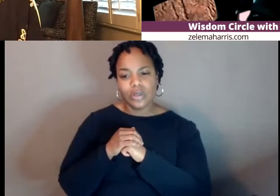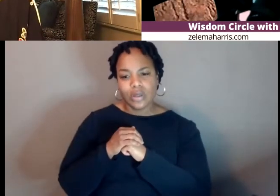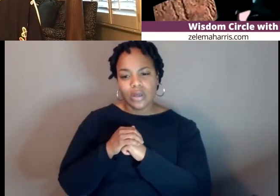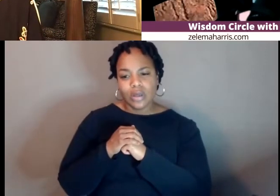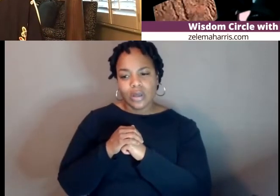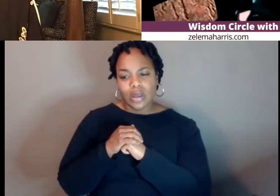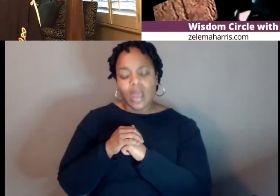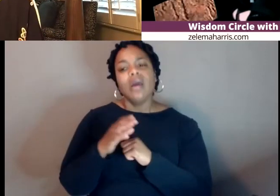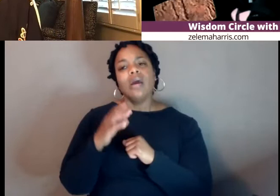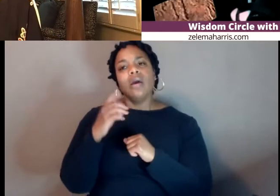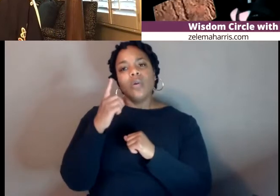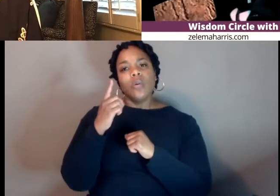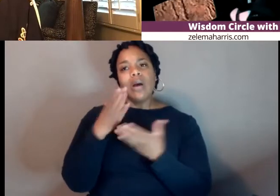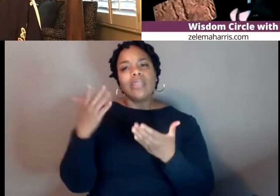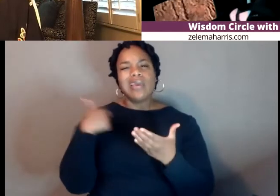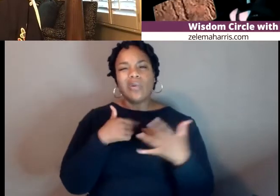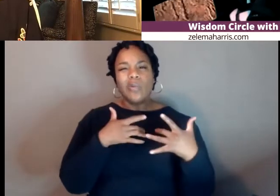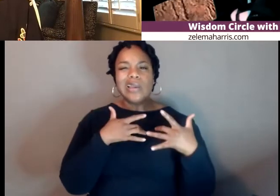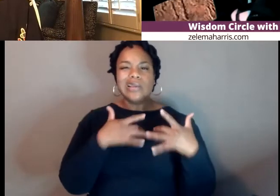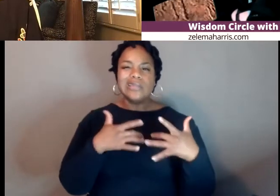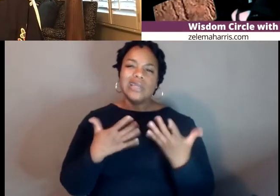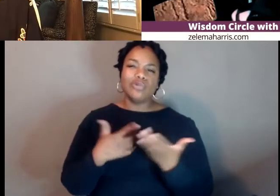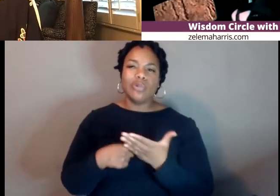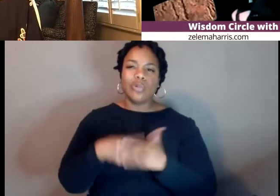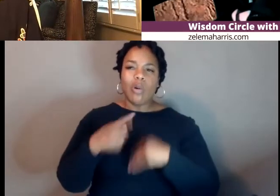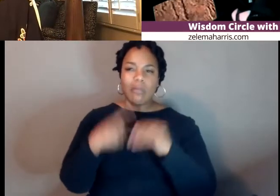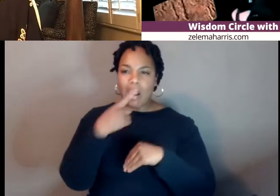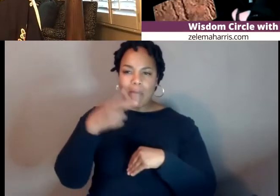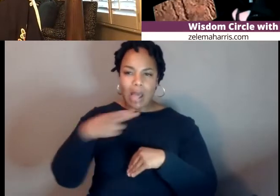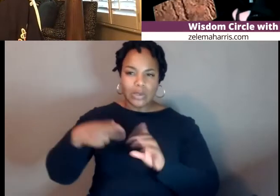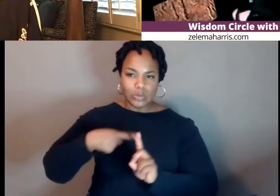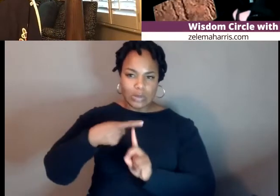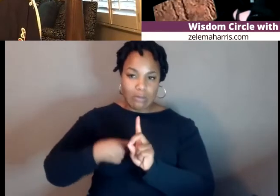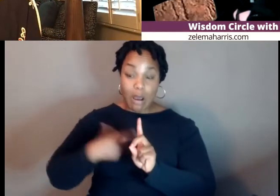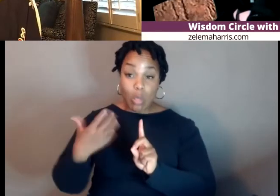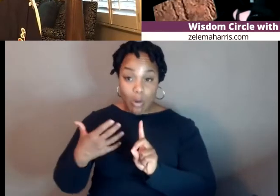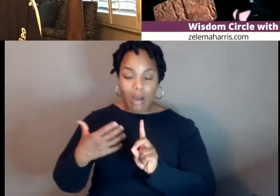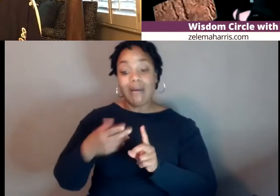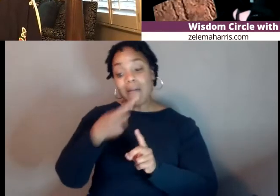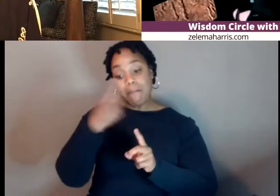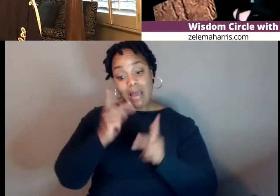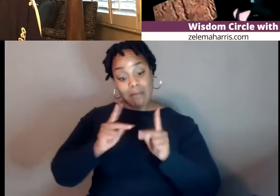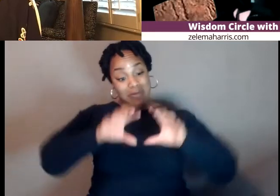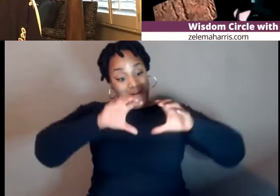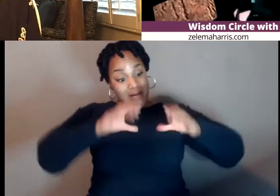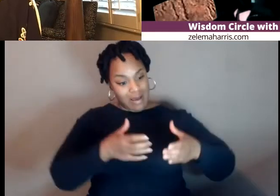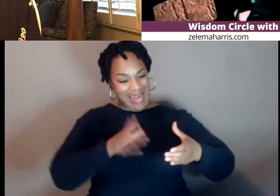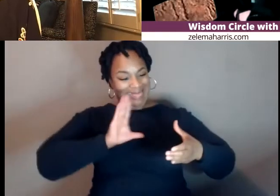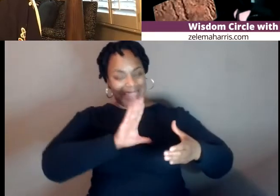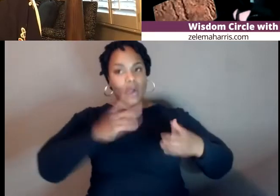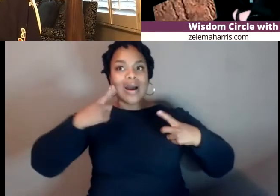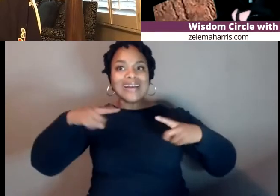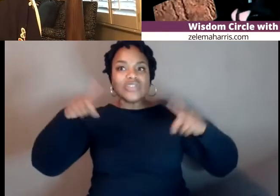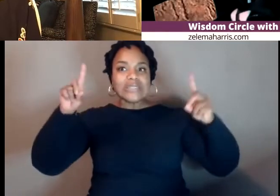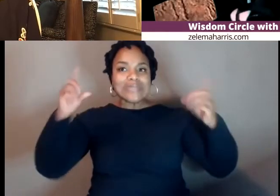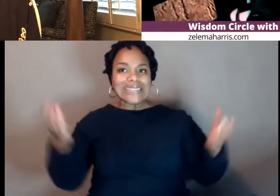is the achievement of Blacks in this country. We seldom